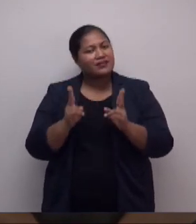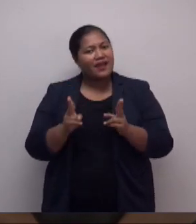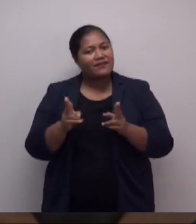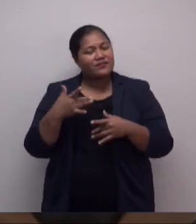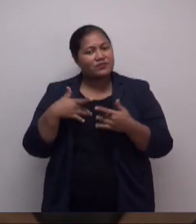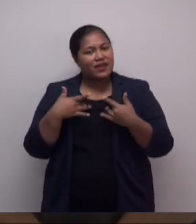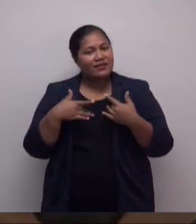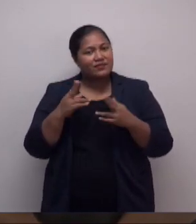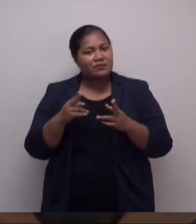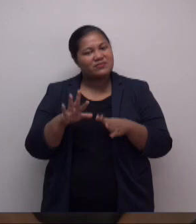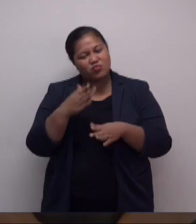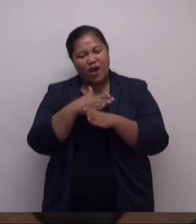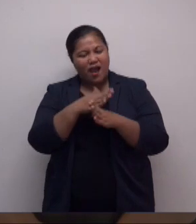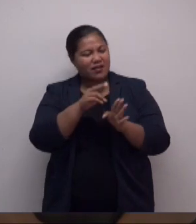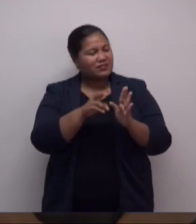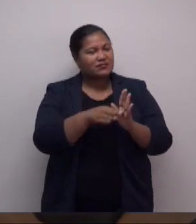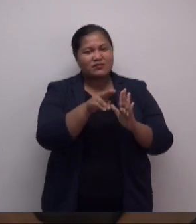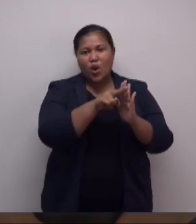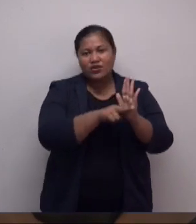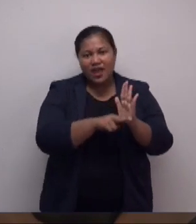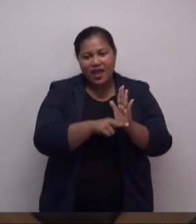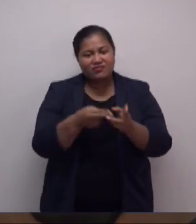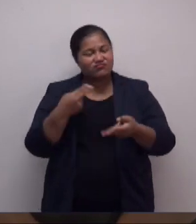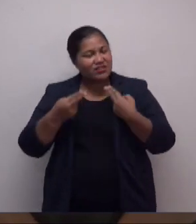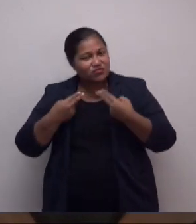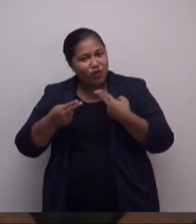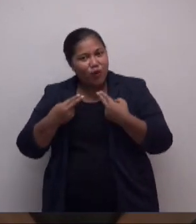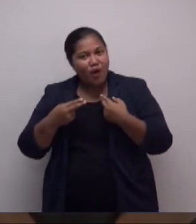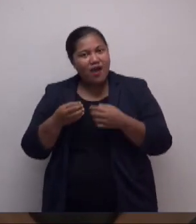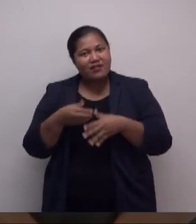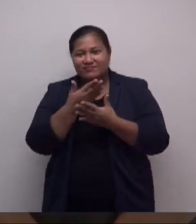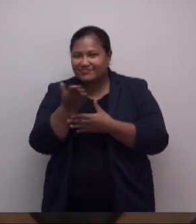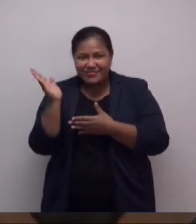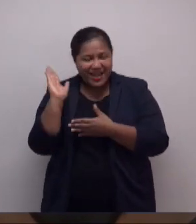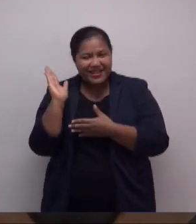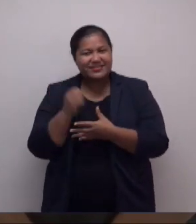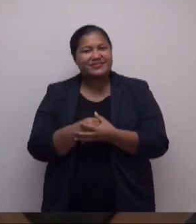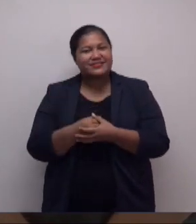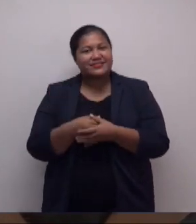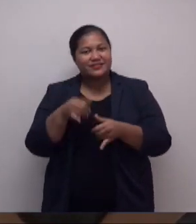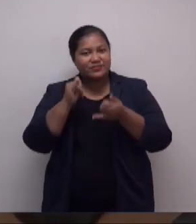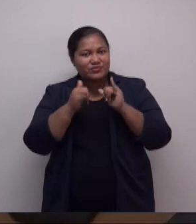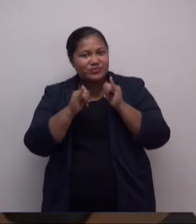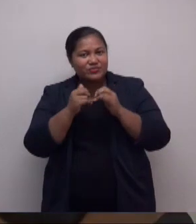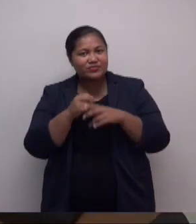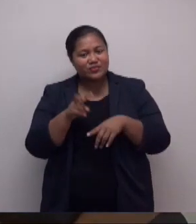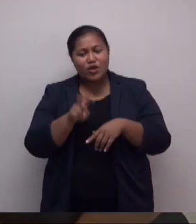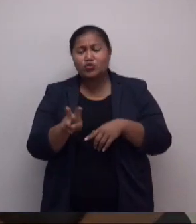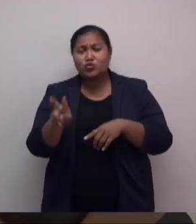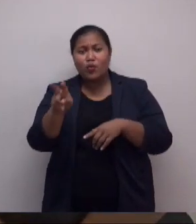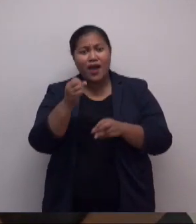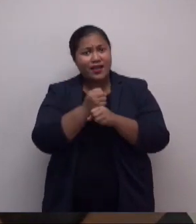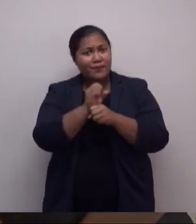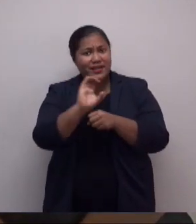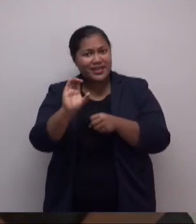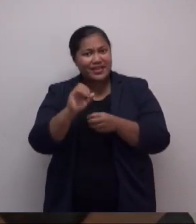whether they work in hotels, in restaurants, in bars, in tour companies, factories, or